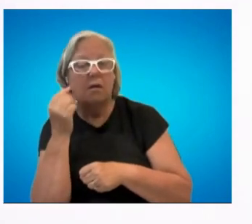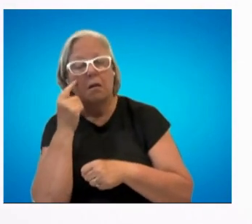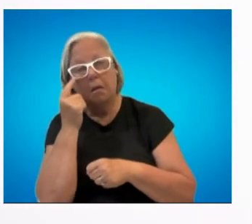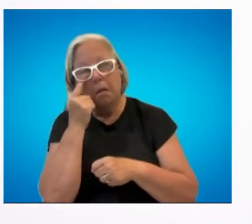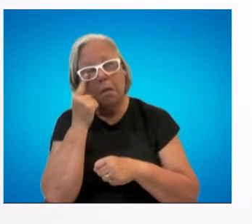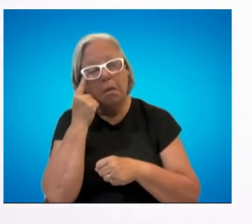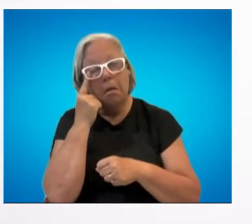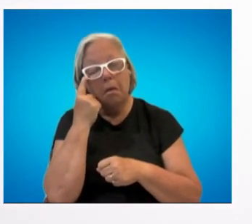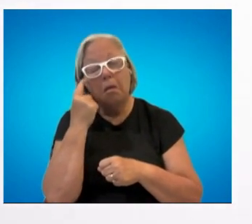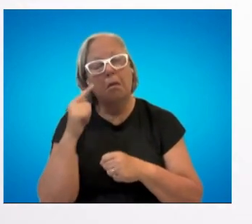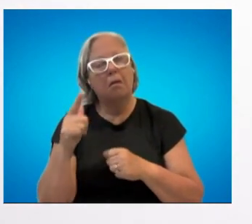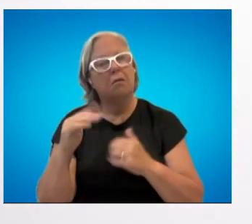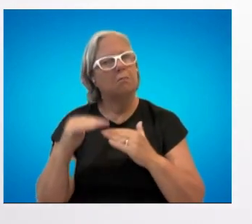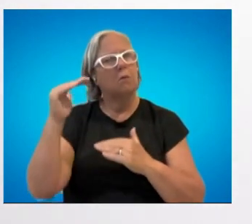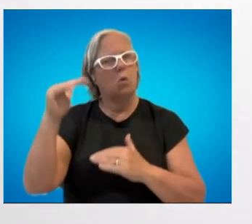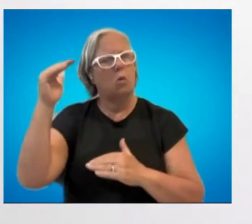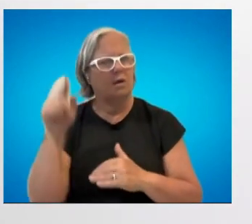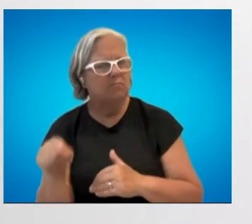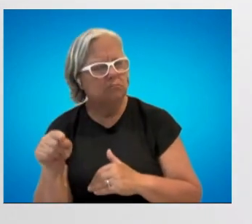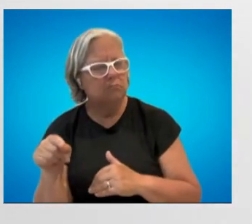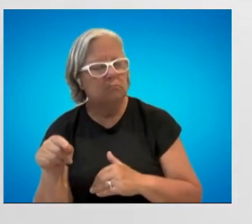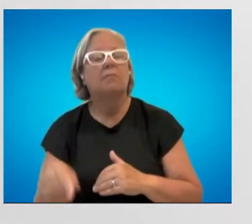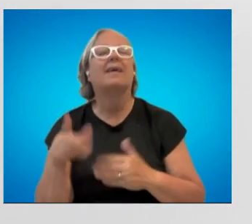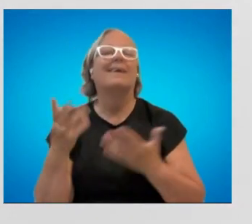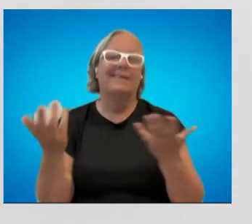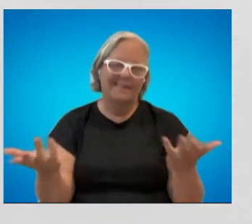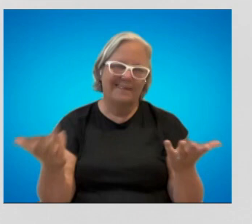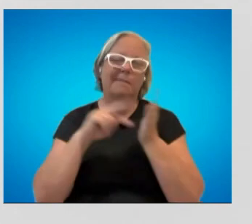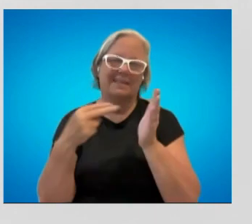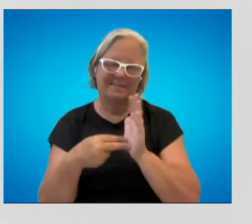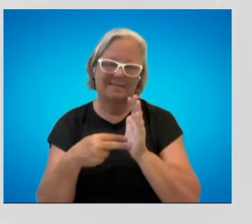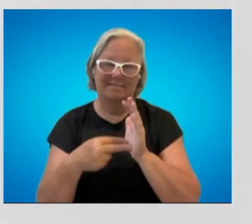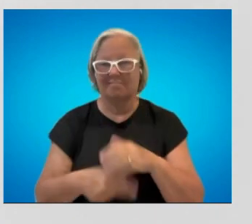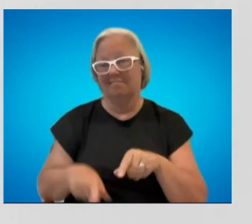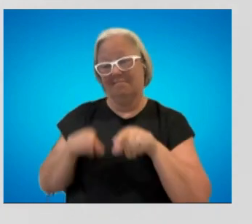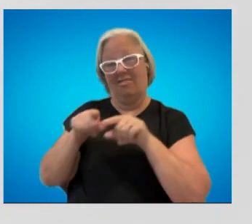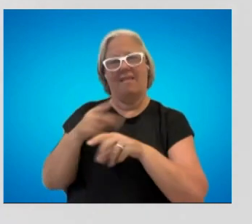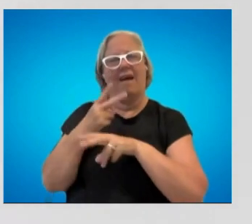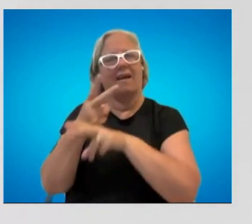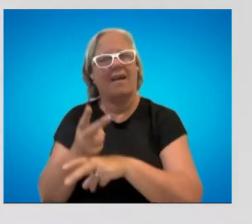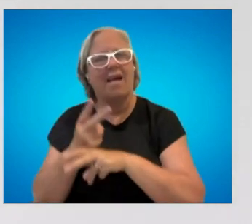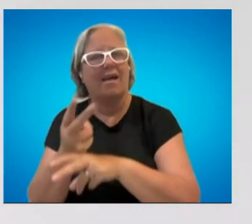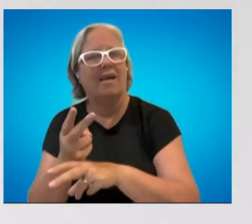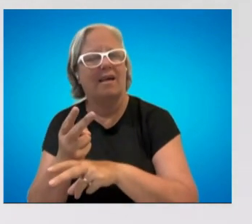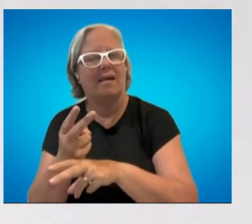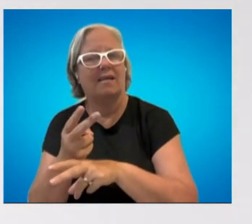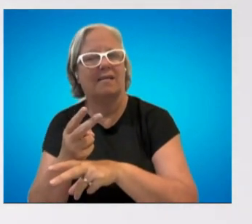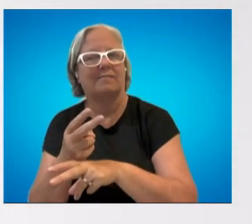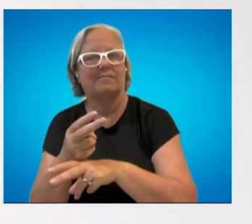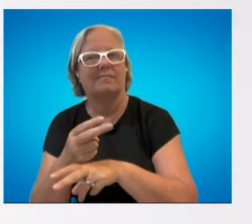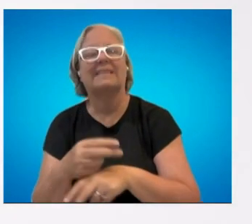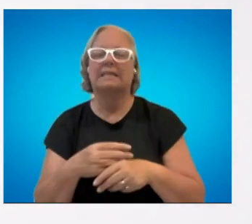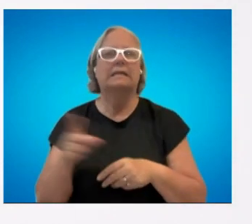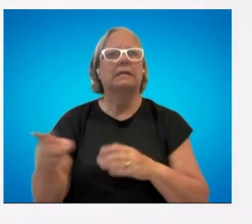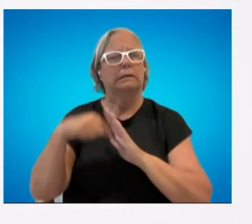and this also means that this type of care is intensive and requires